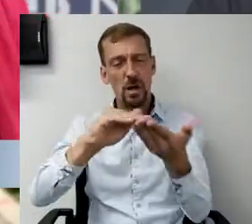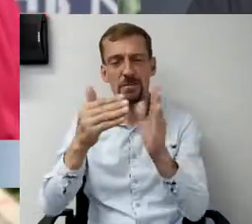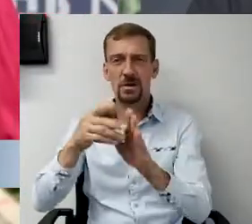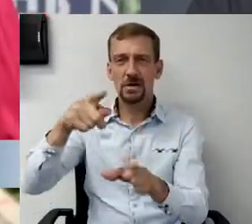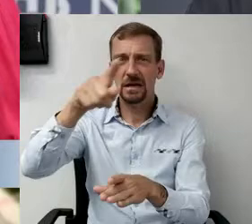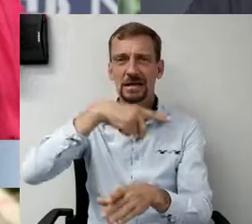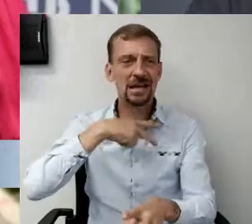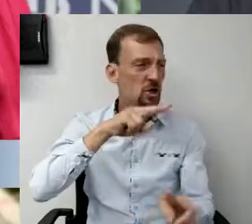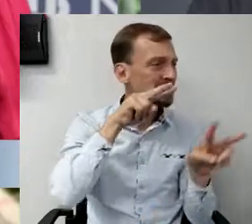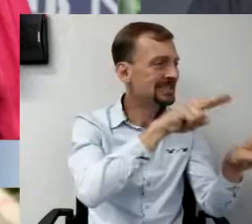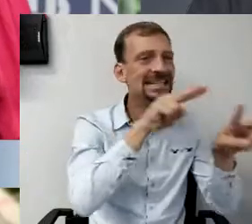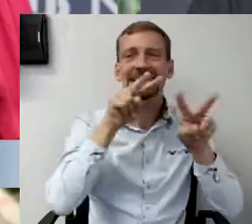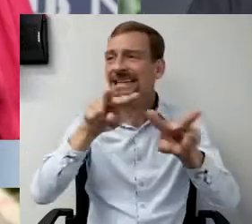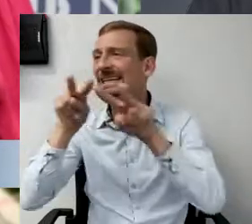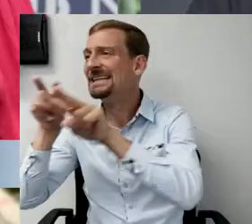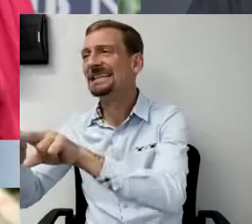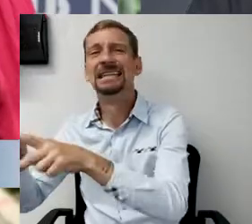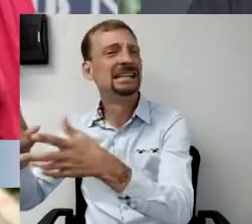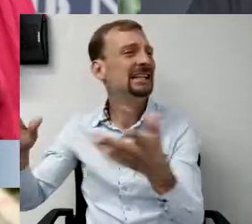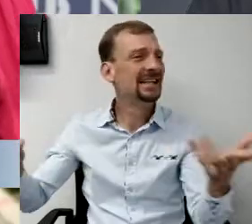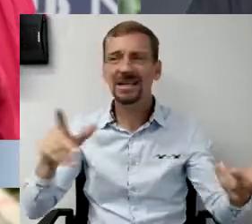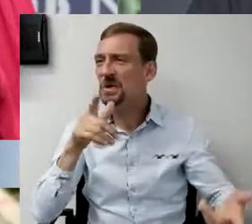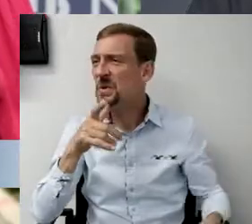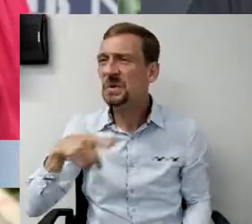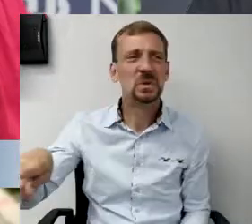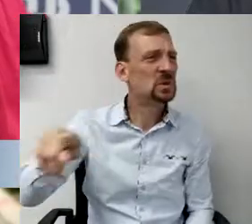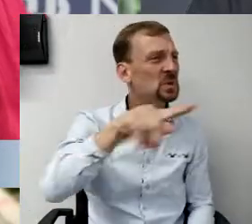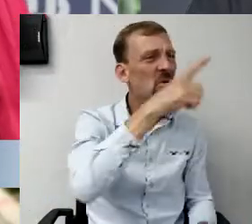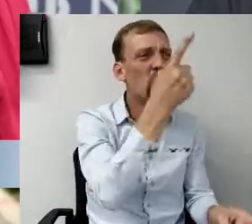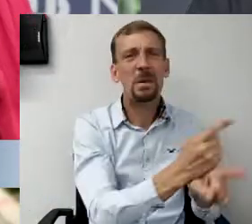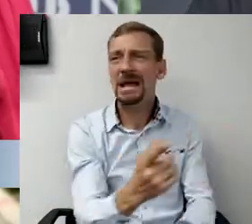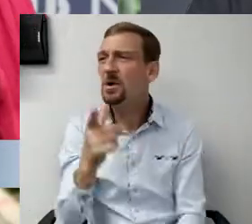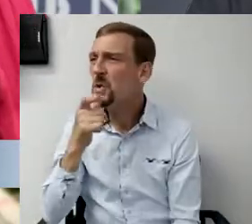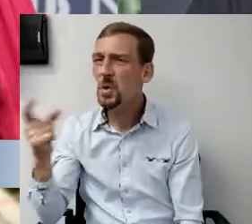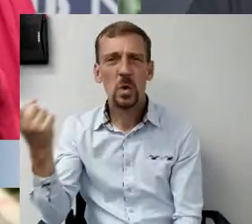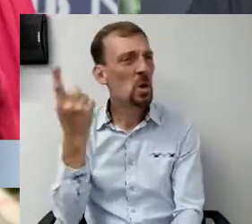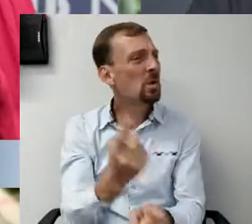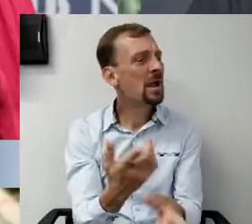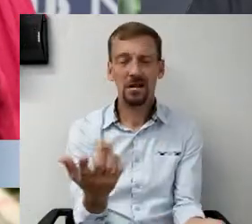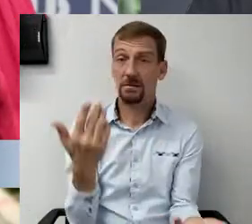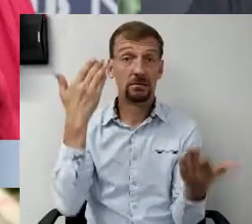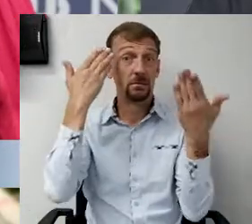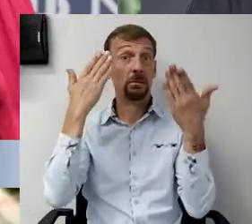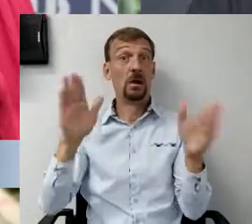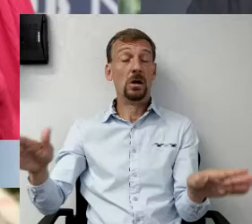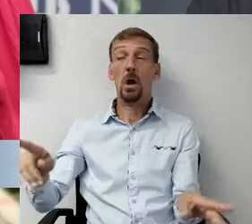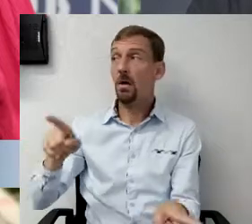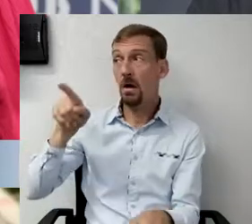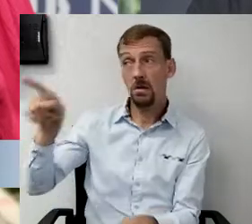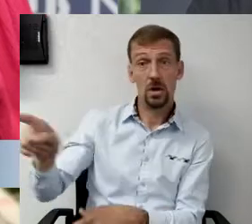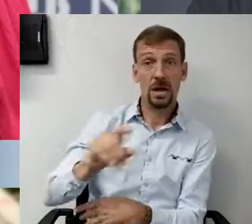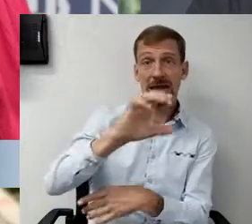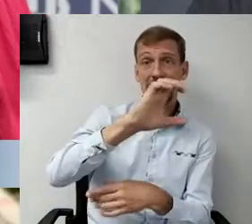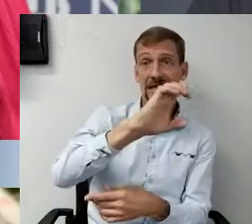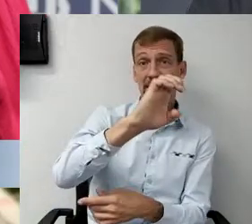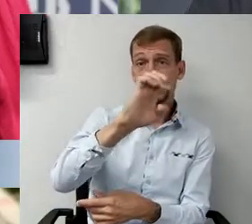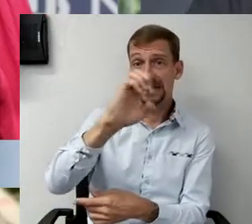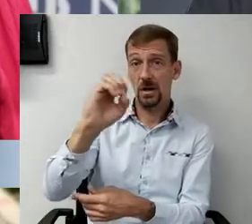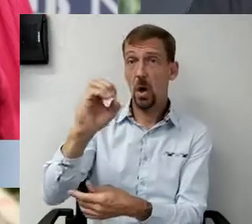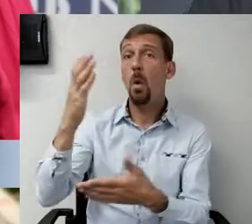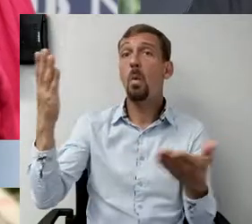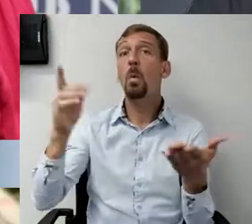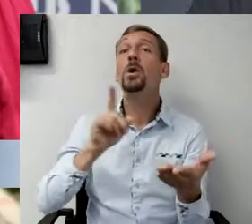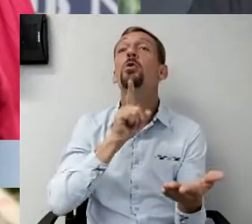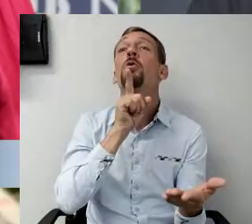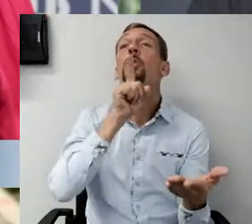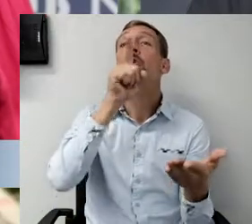very confusing to them who to believe. So as the CEO of Kaweah Delta, what is the true